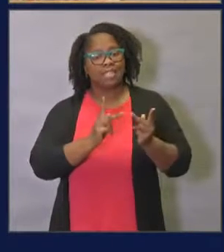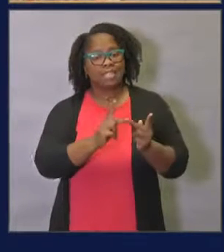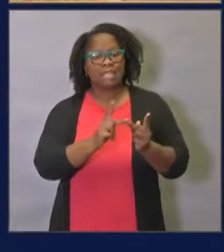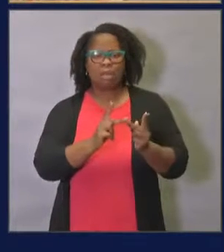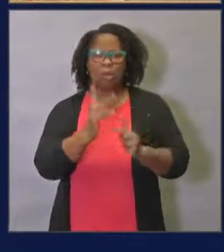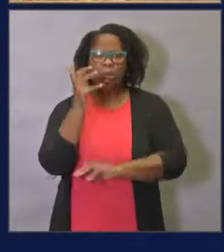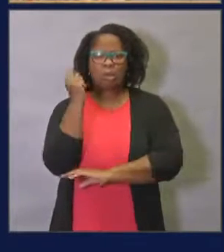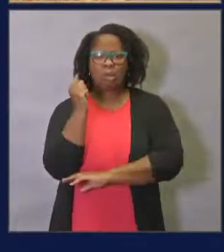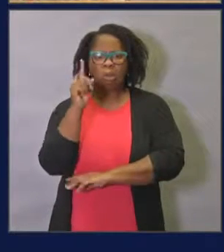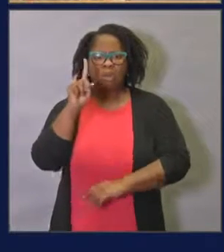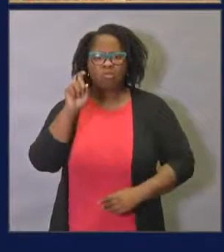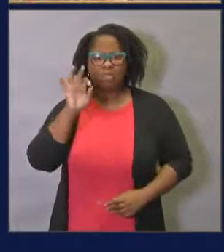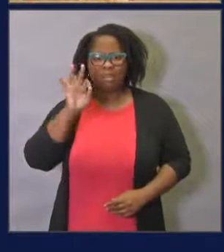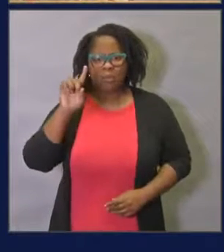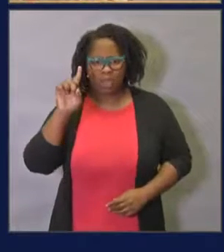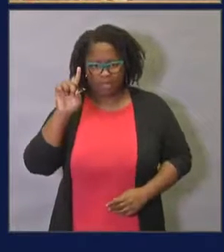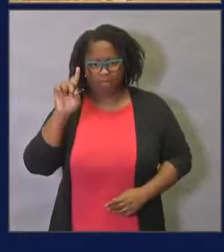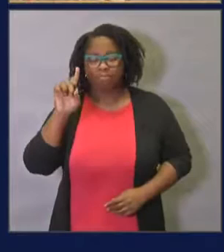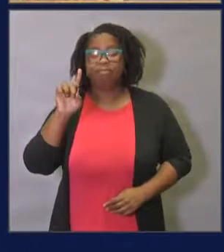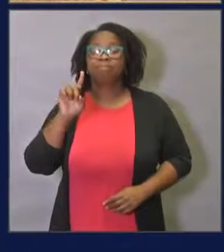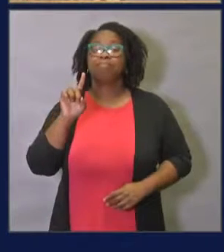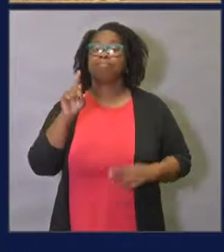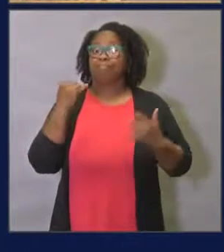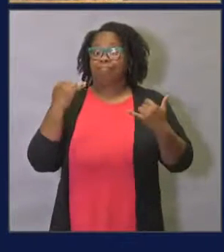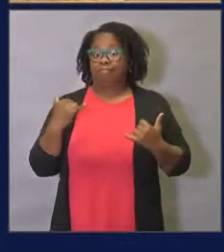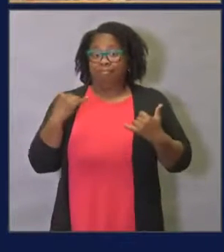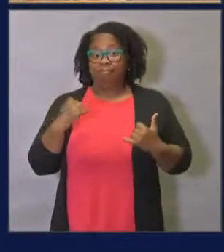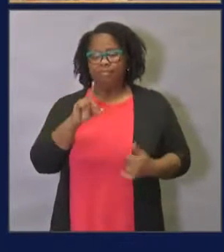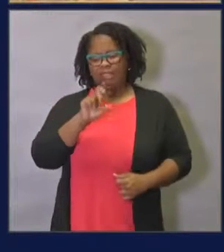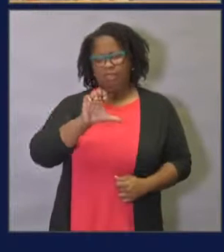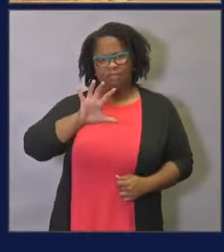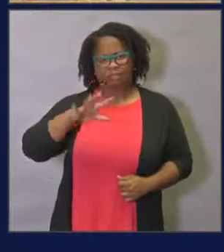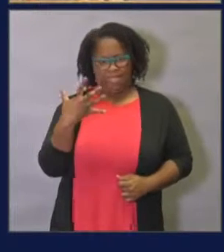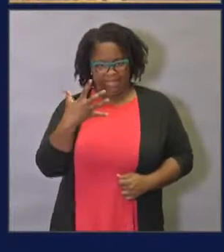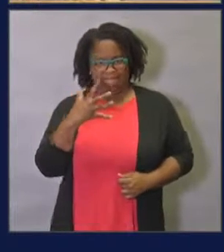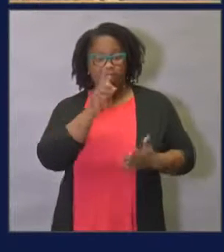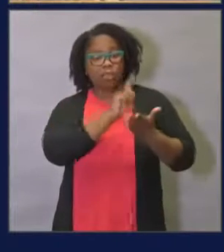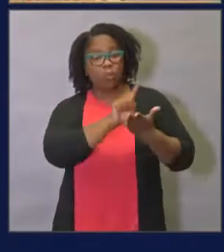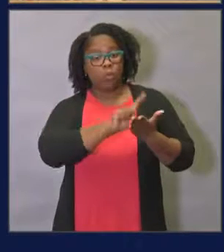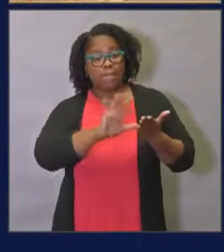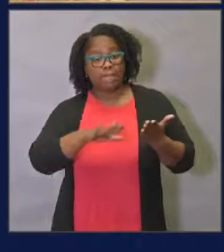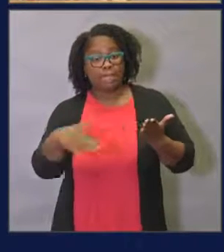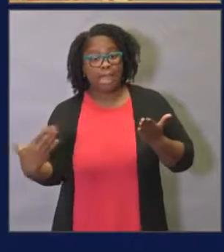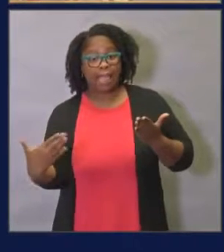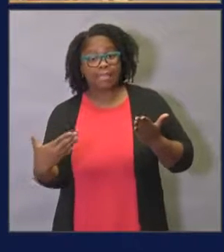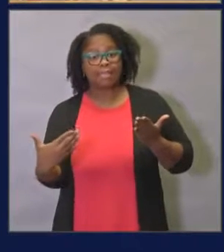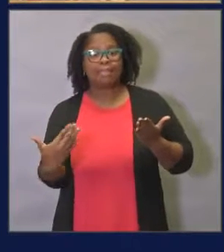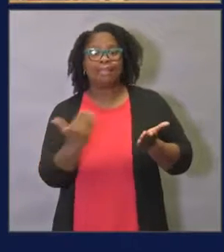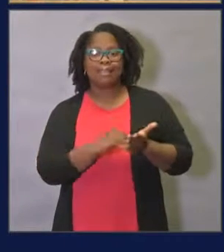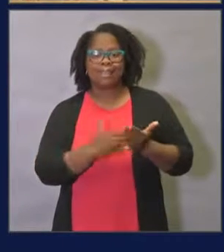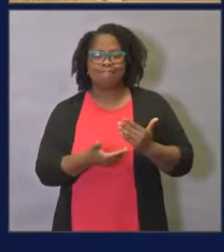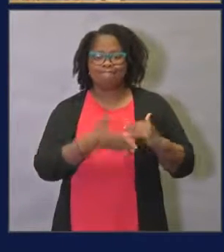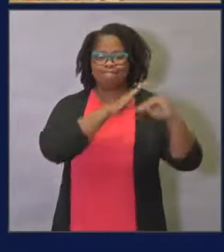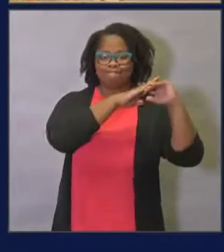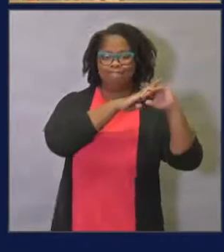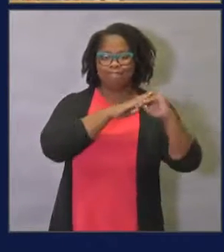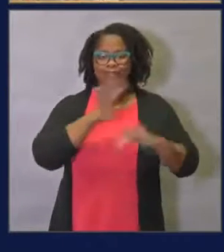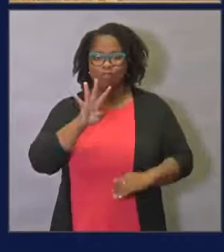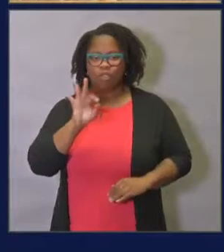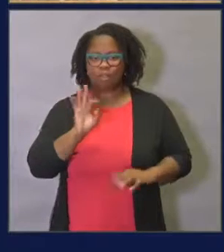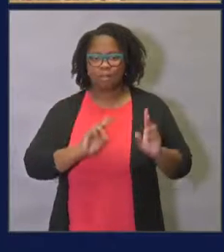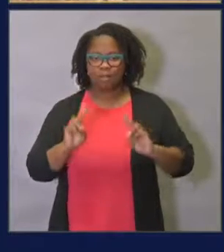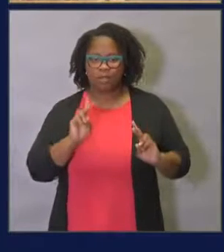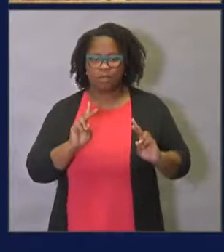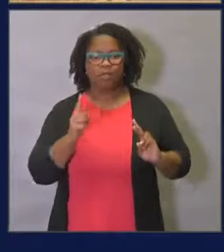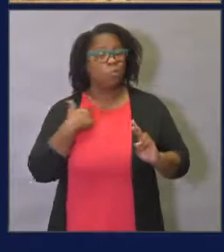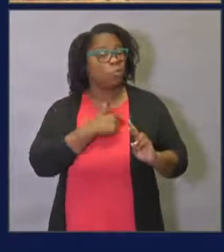191. For the period that ended December 5th, weekly deaths at these facilities rose to 49. We're going to do